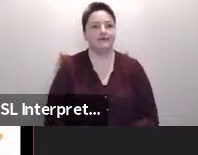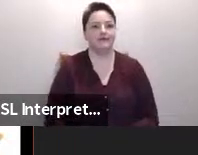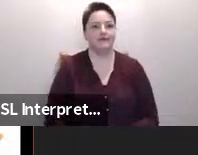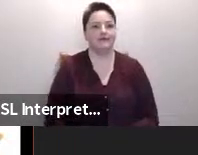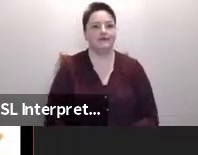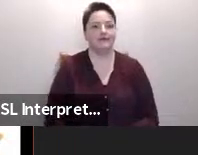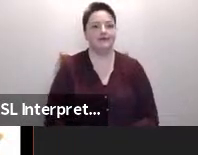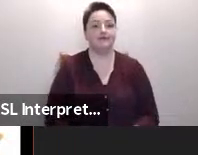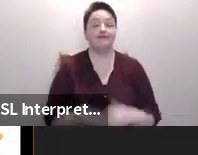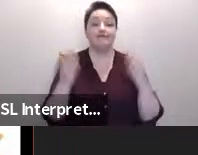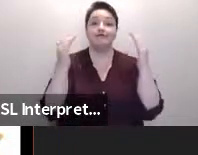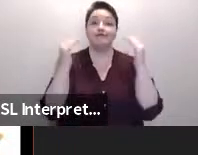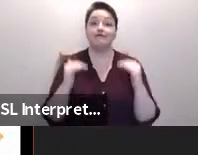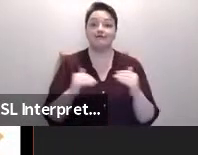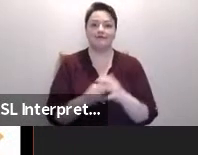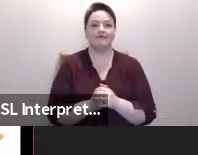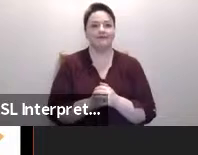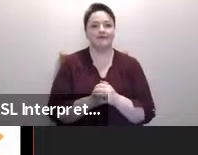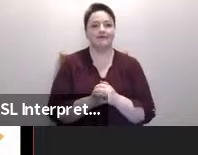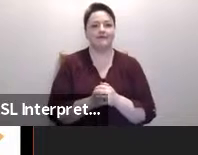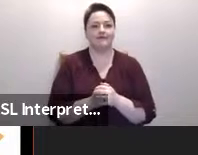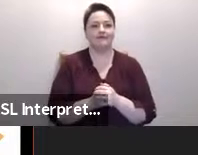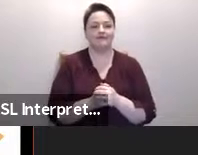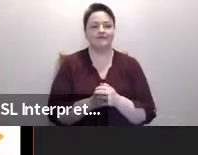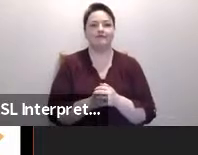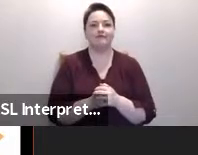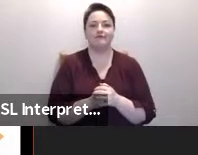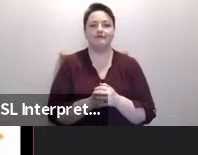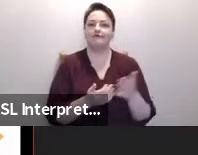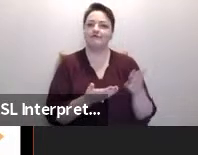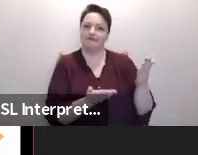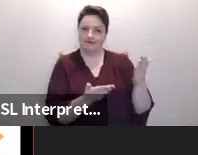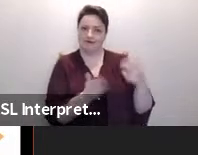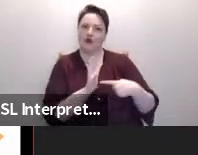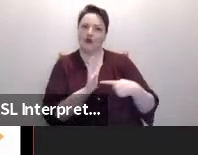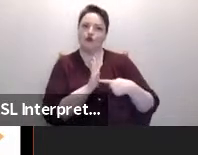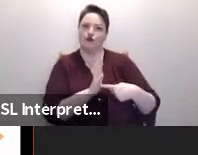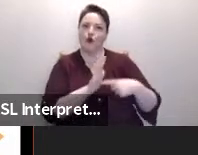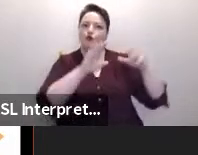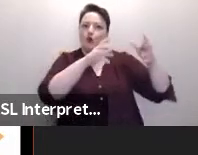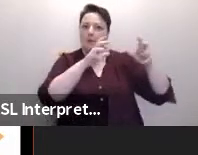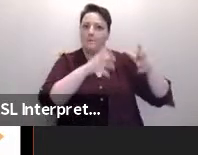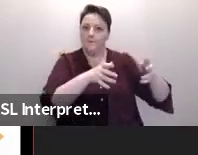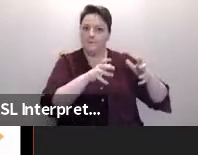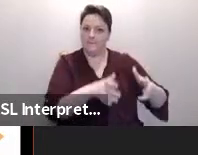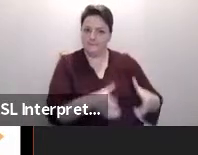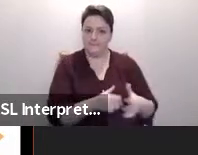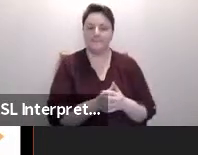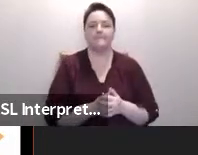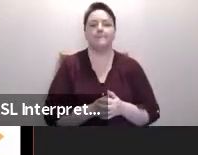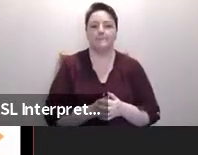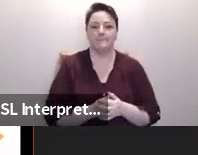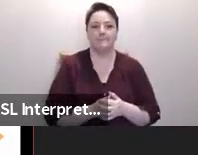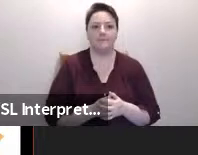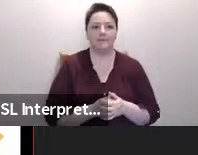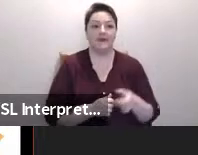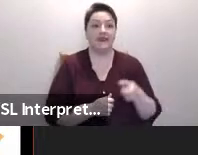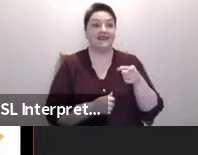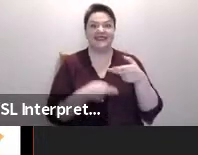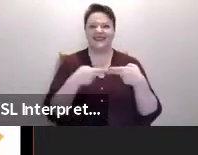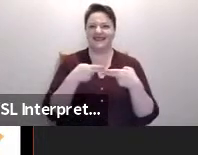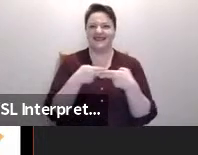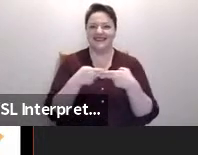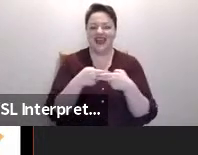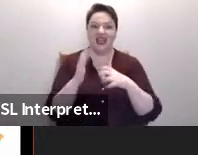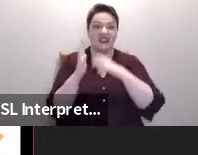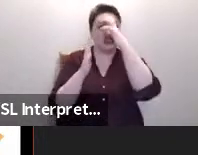This is essentially how the groups have worked. I know this is a very busy slide,